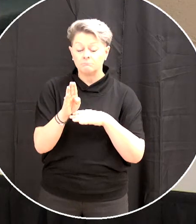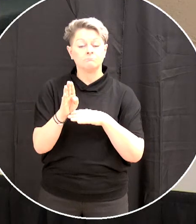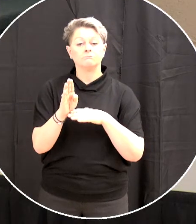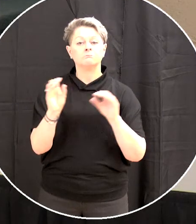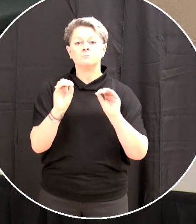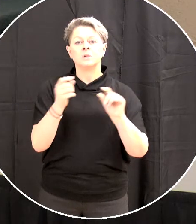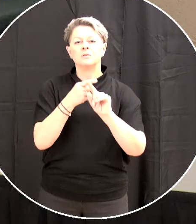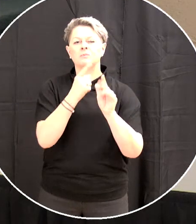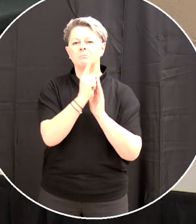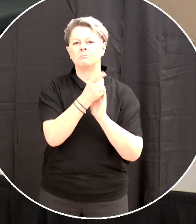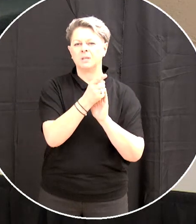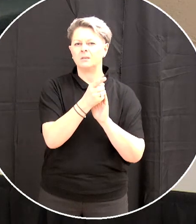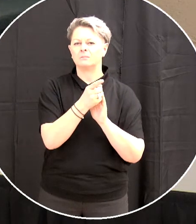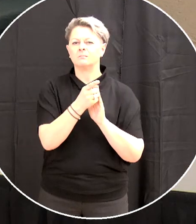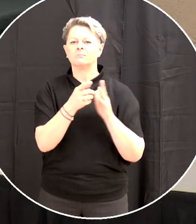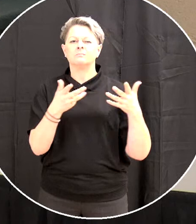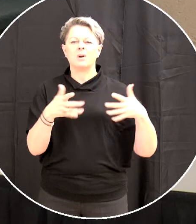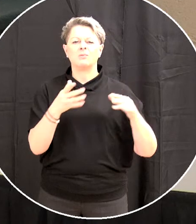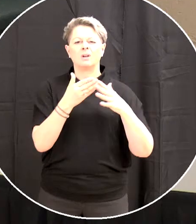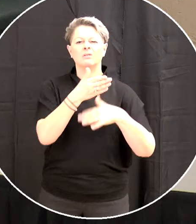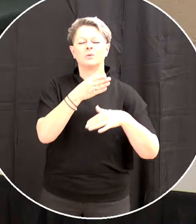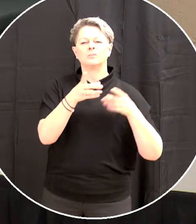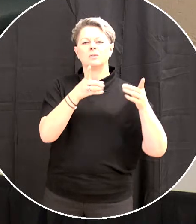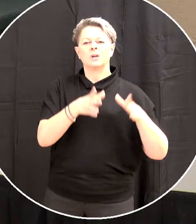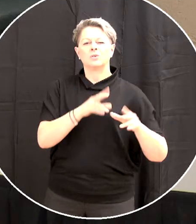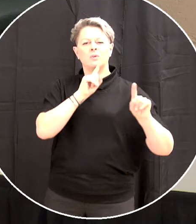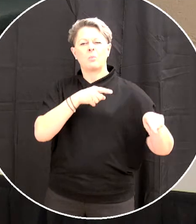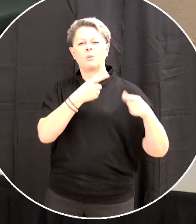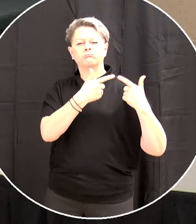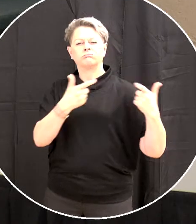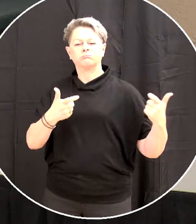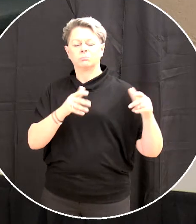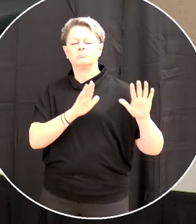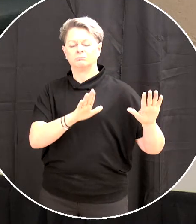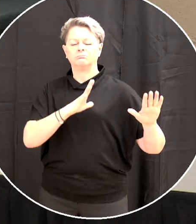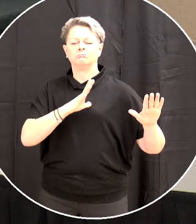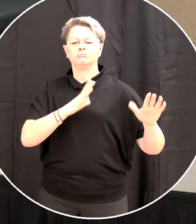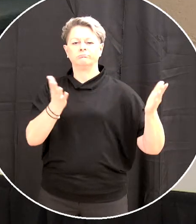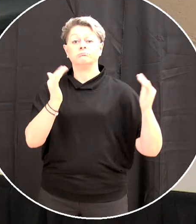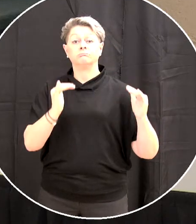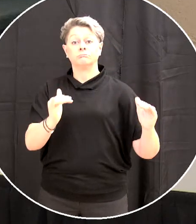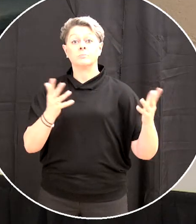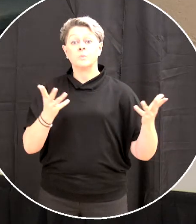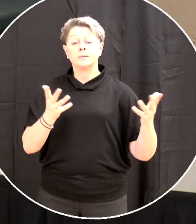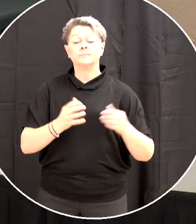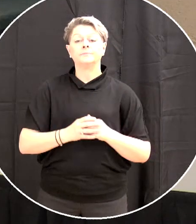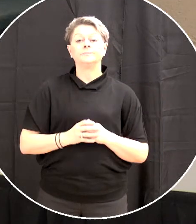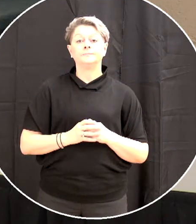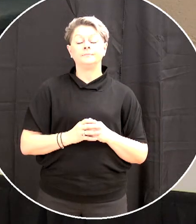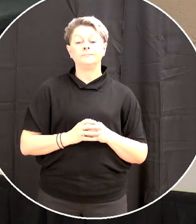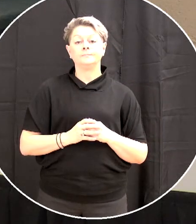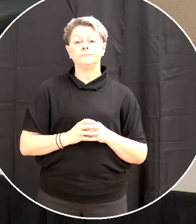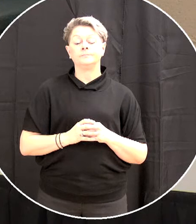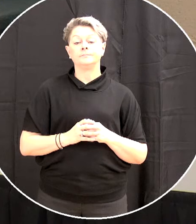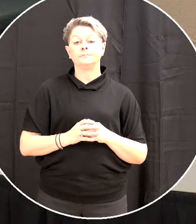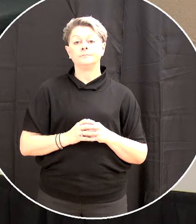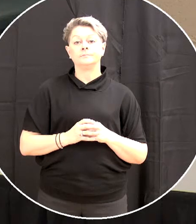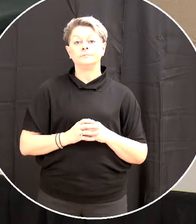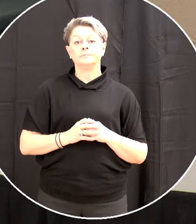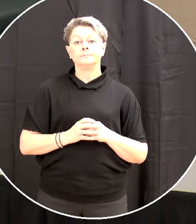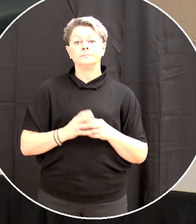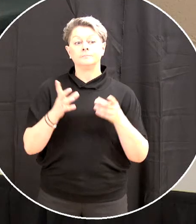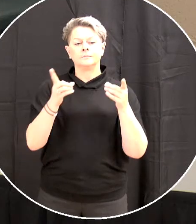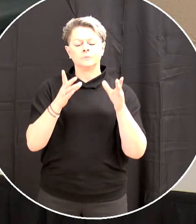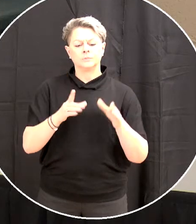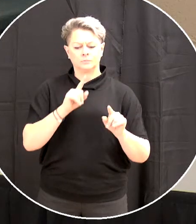minutes. We tend to deal with it through our director's reports and other vehicles. So next item on our agenda is director